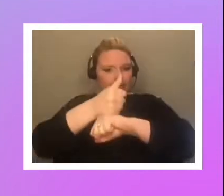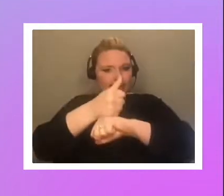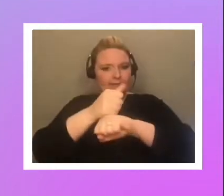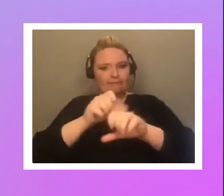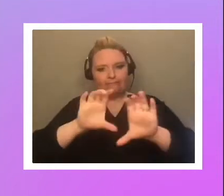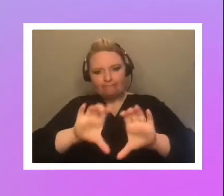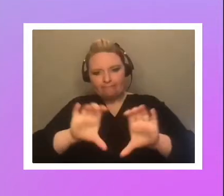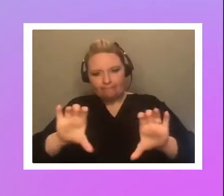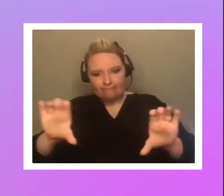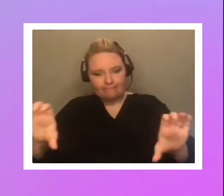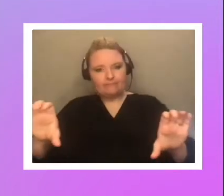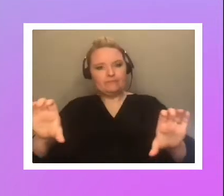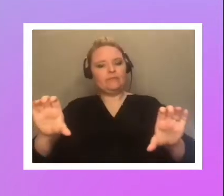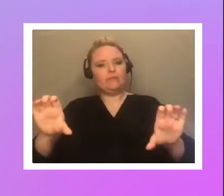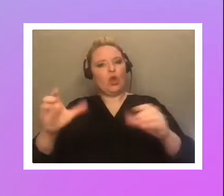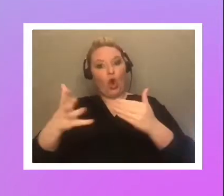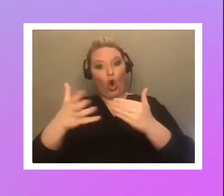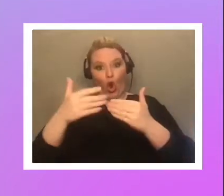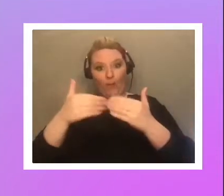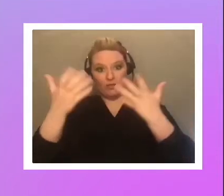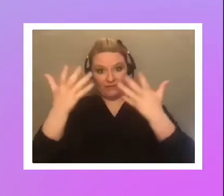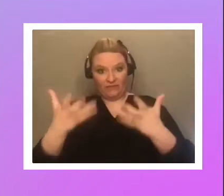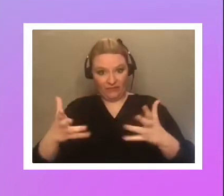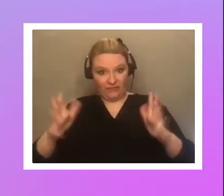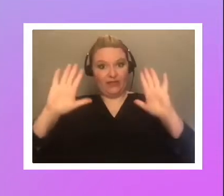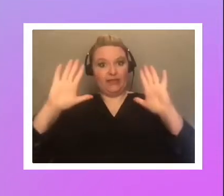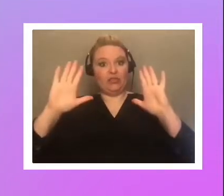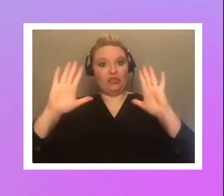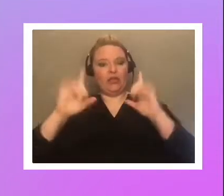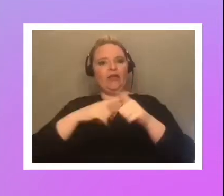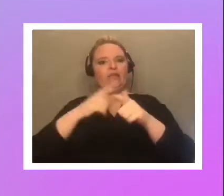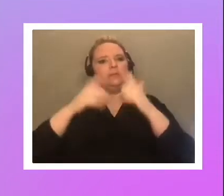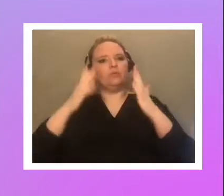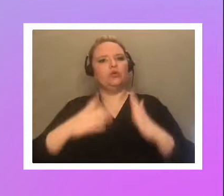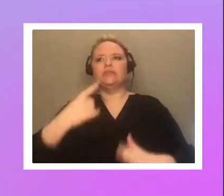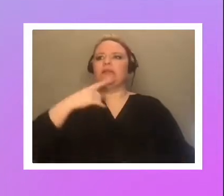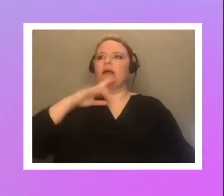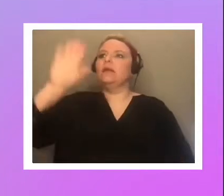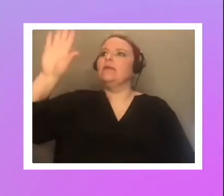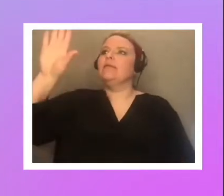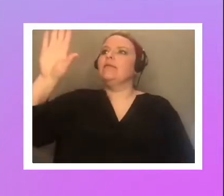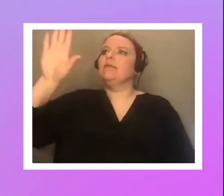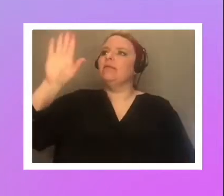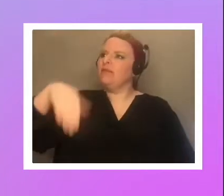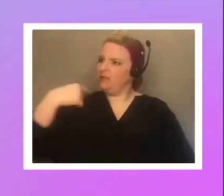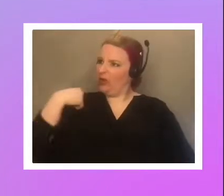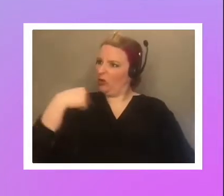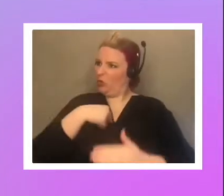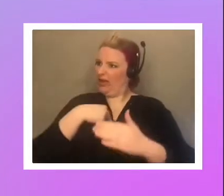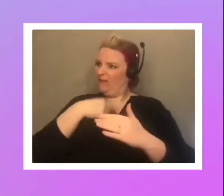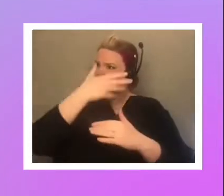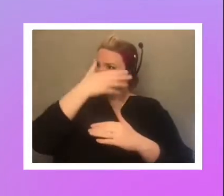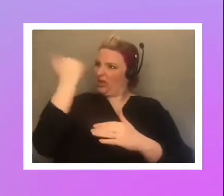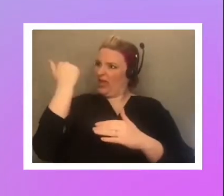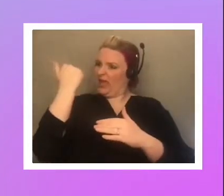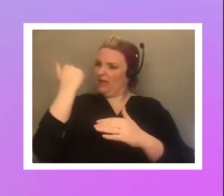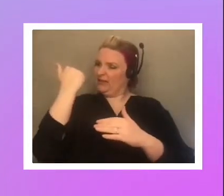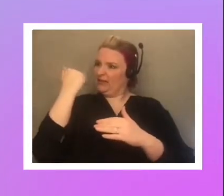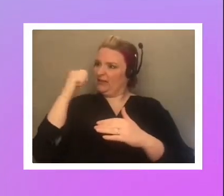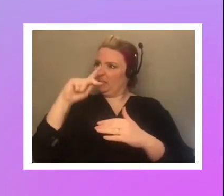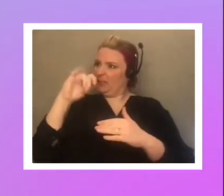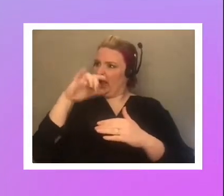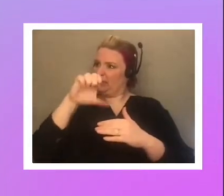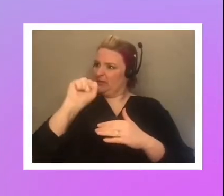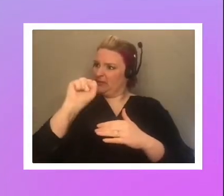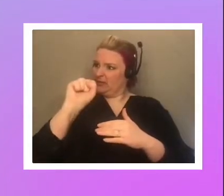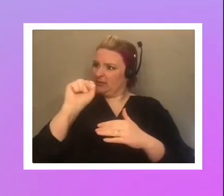and it's almost finished. And then somebody says, "Did we forget to put in pipes? Are